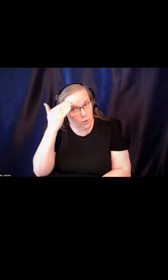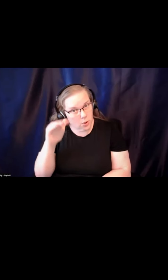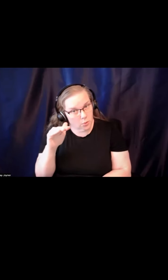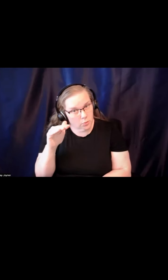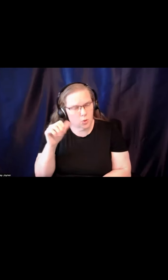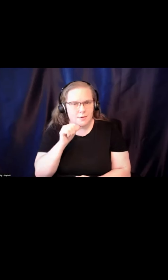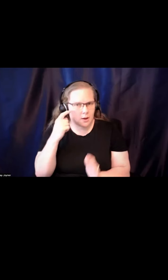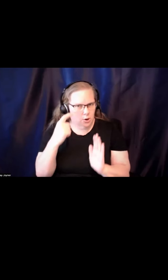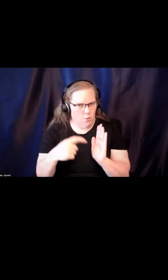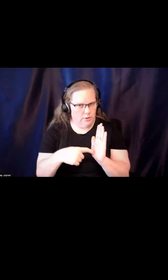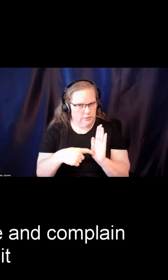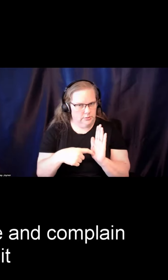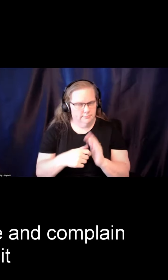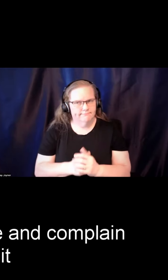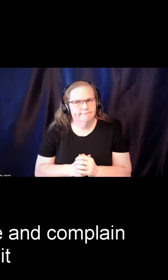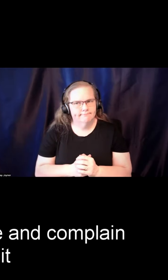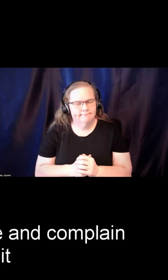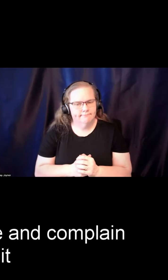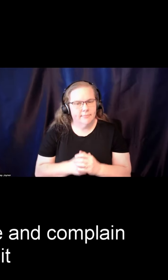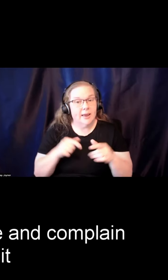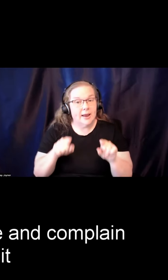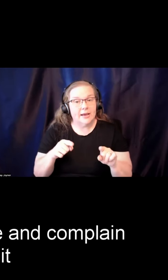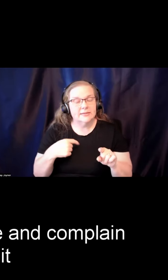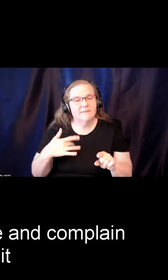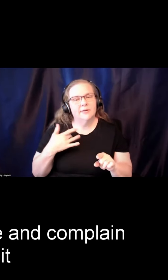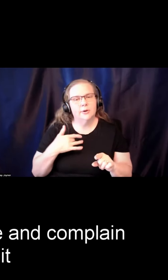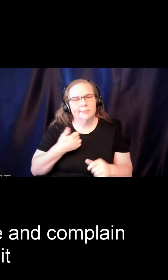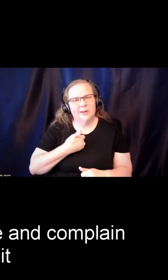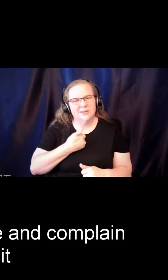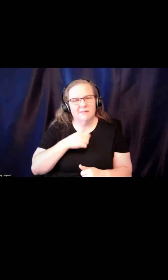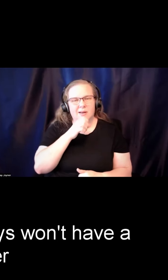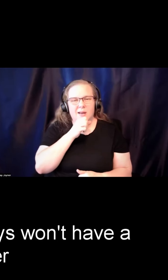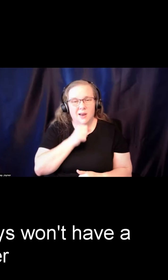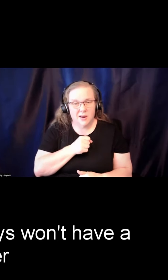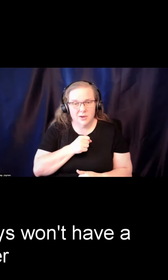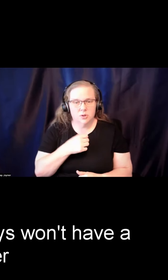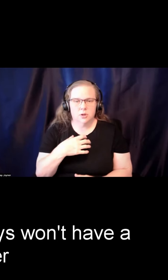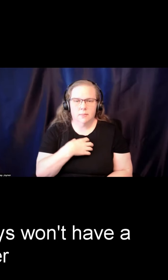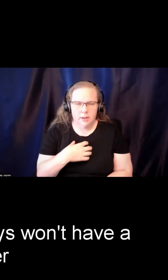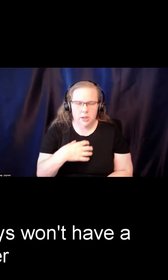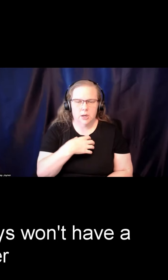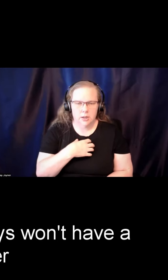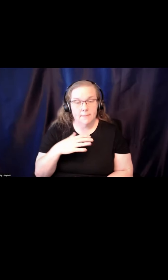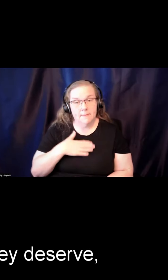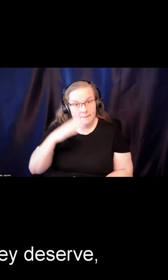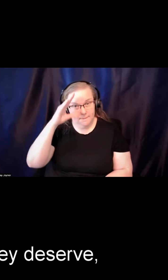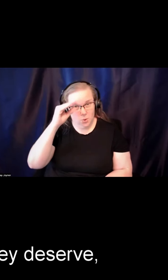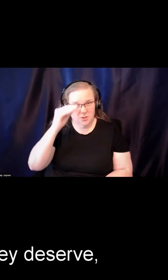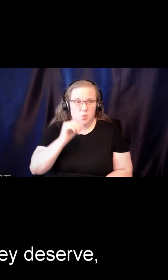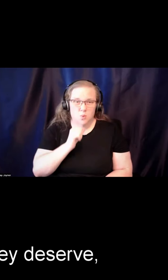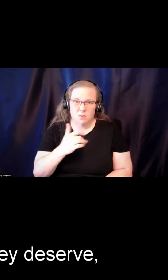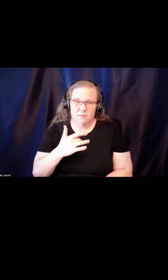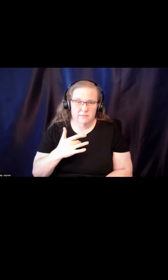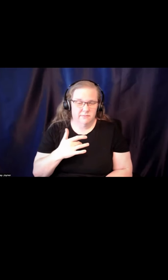notice? As I feel myself age and complain about it and fear that my boys won't have a mother for as long